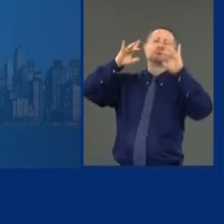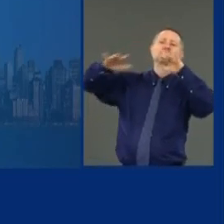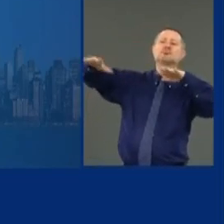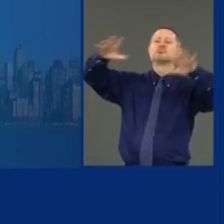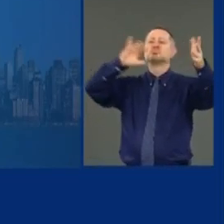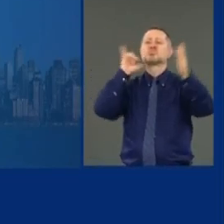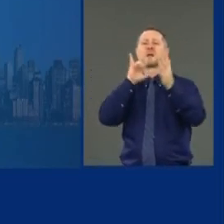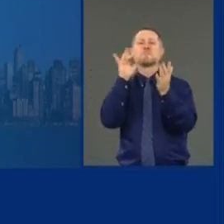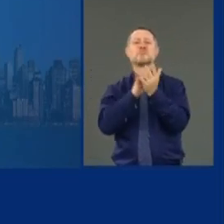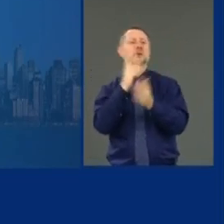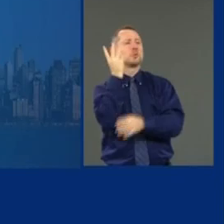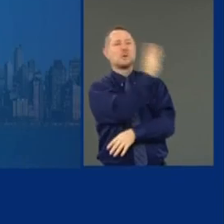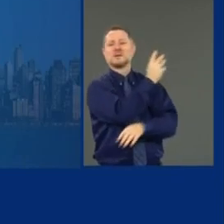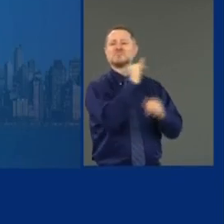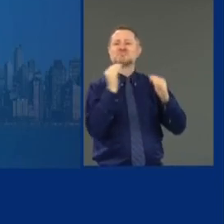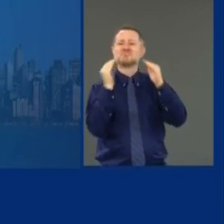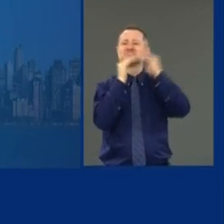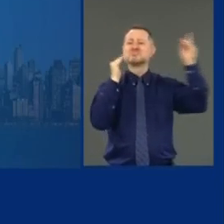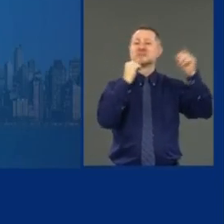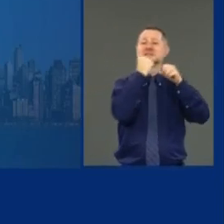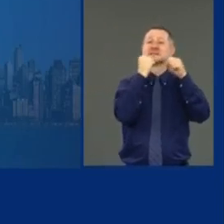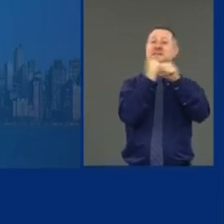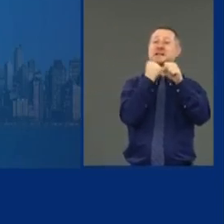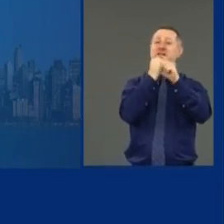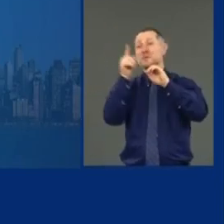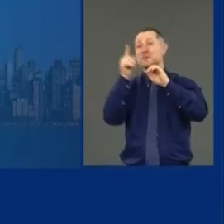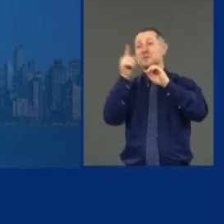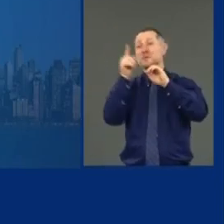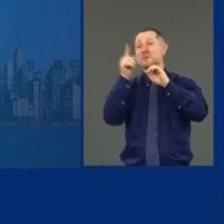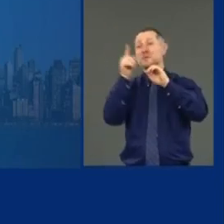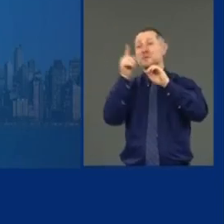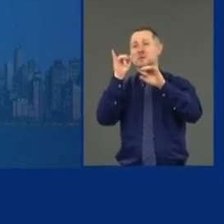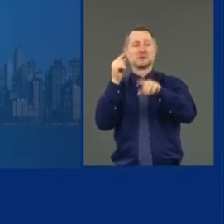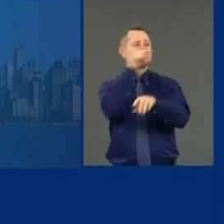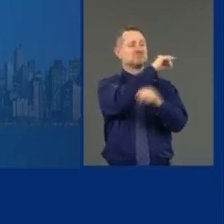more like the Midwest. So we divided the state into regions.